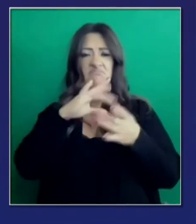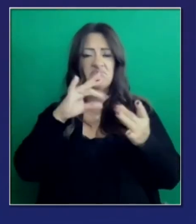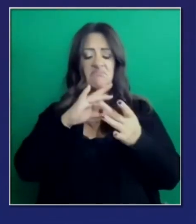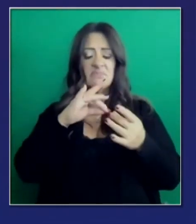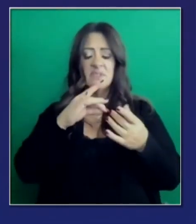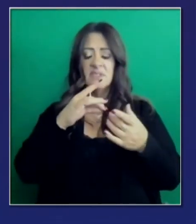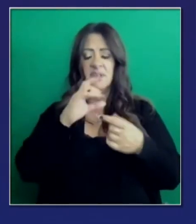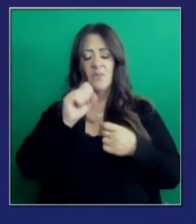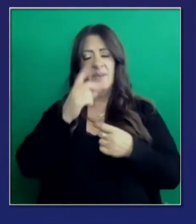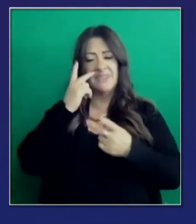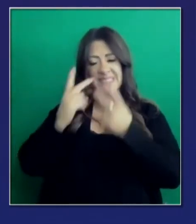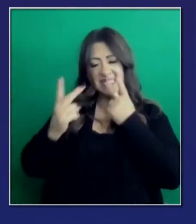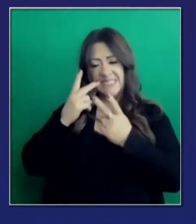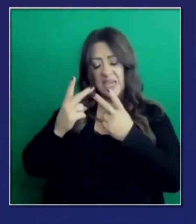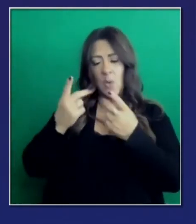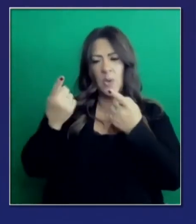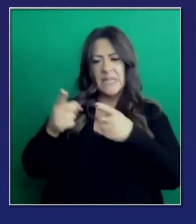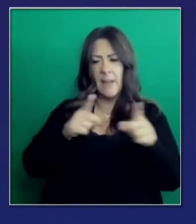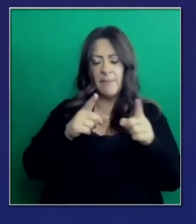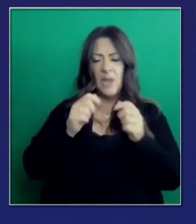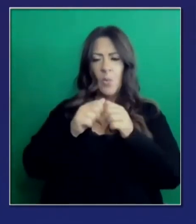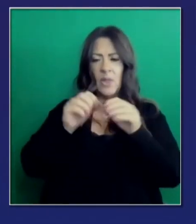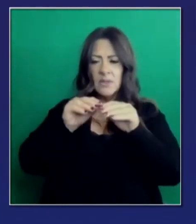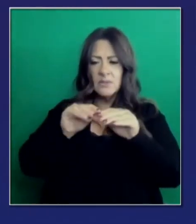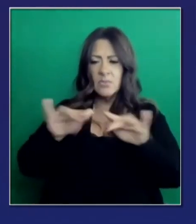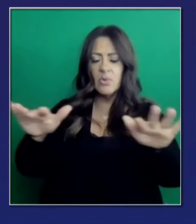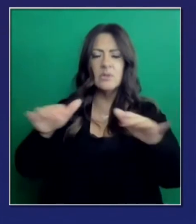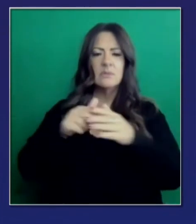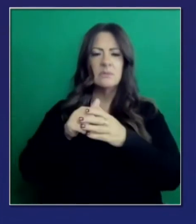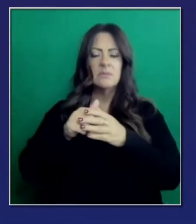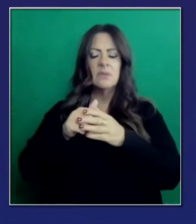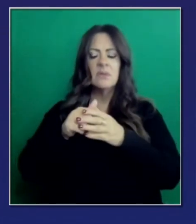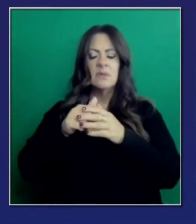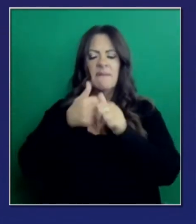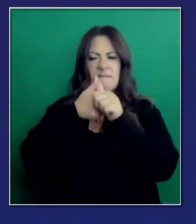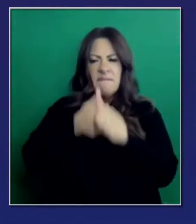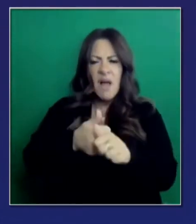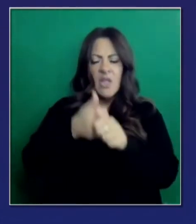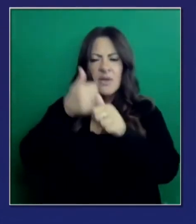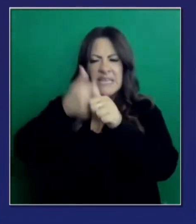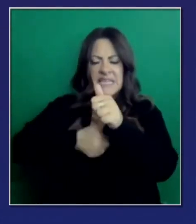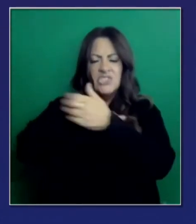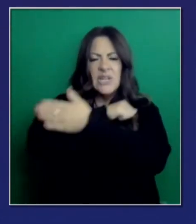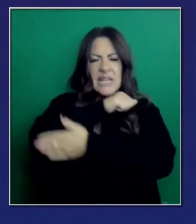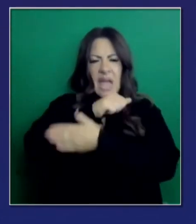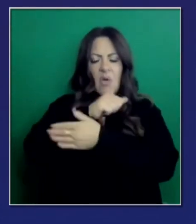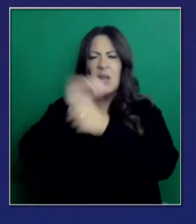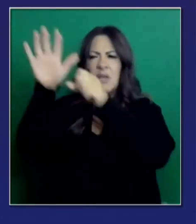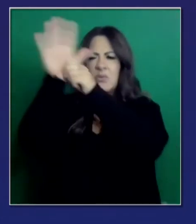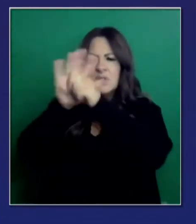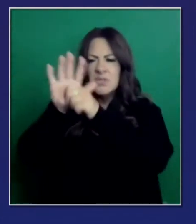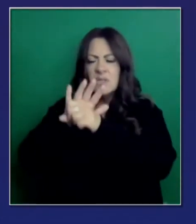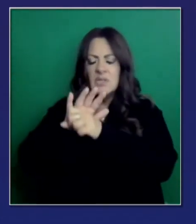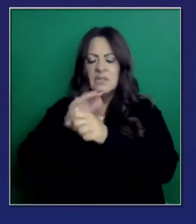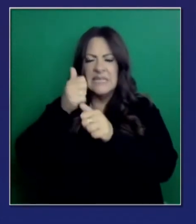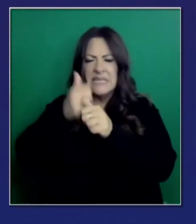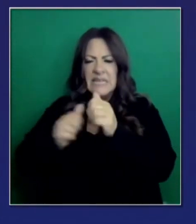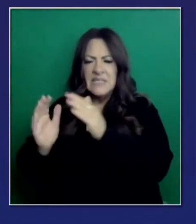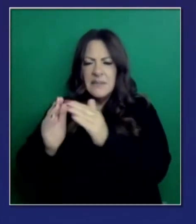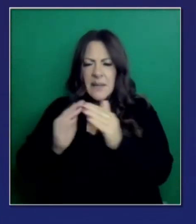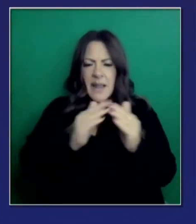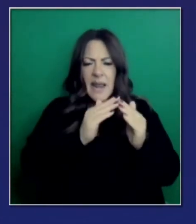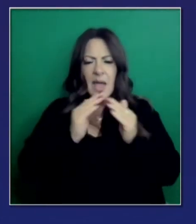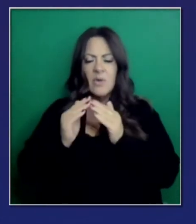with cases across the state, region by region, county by county, frankly, community by community in so many places,